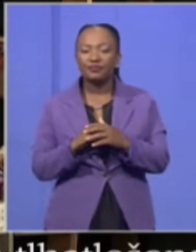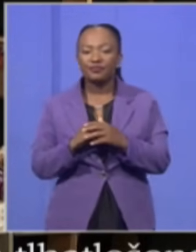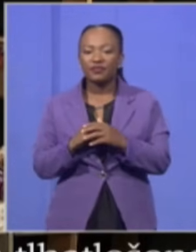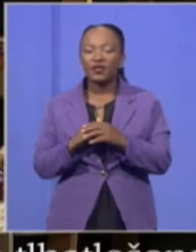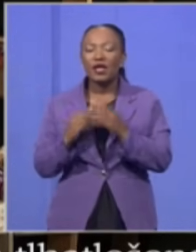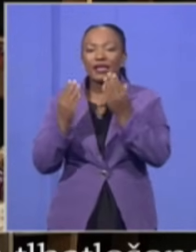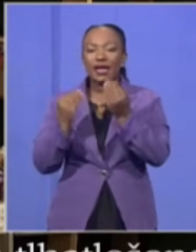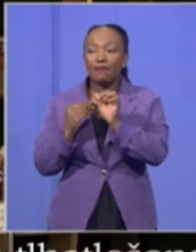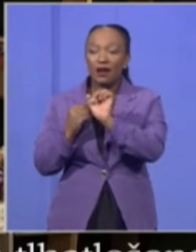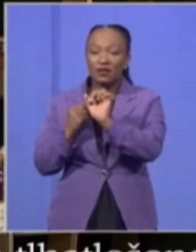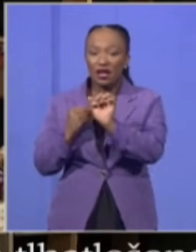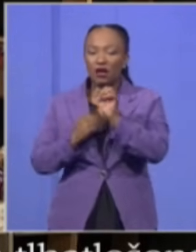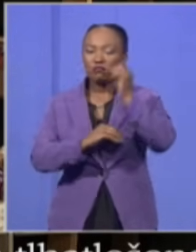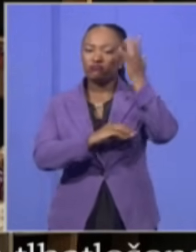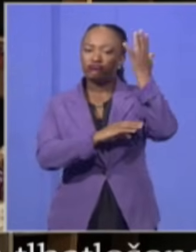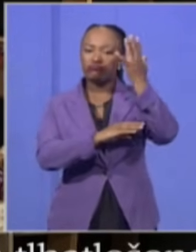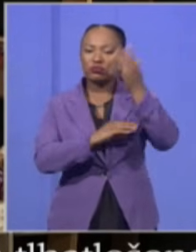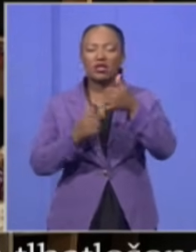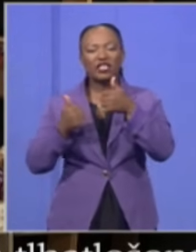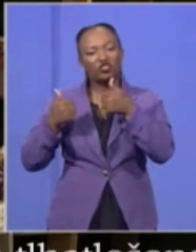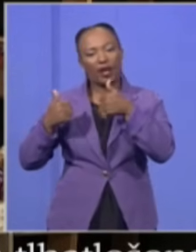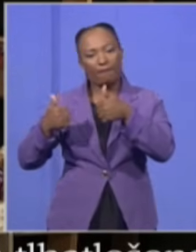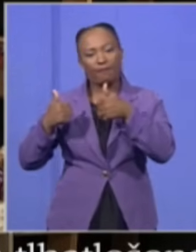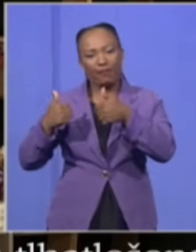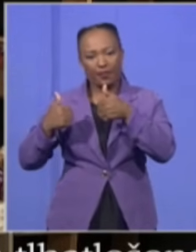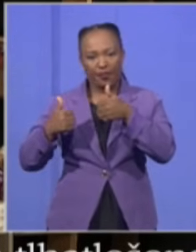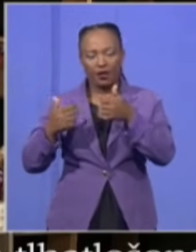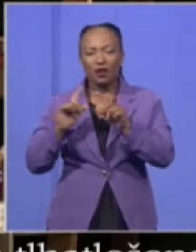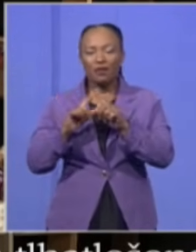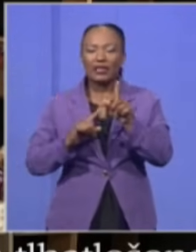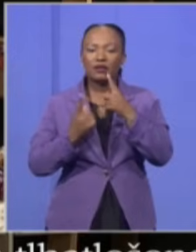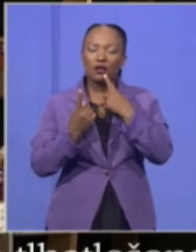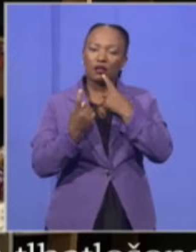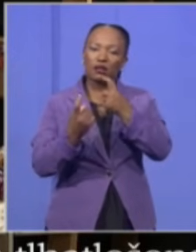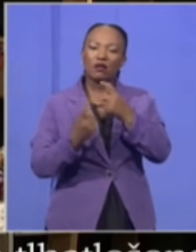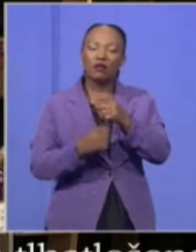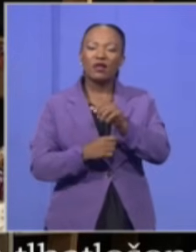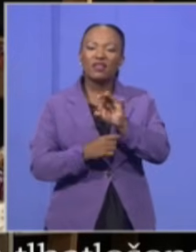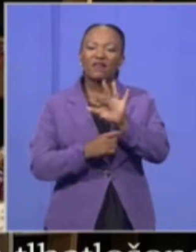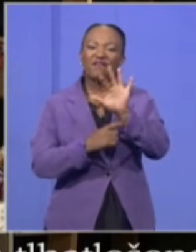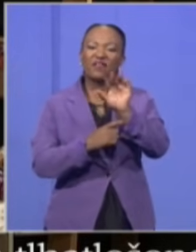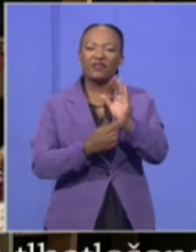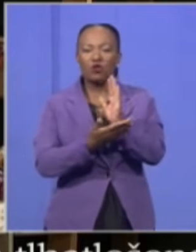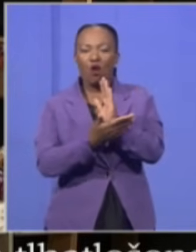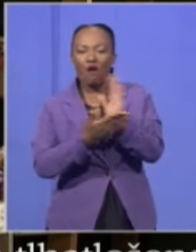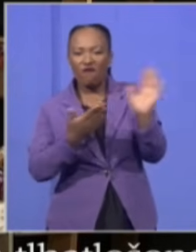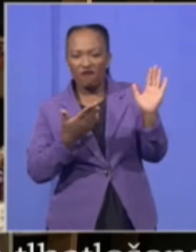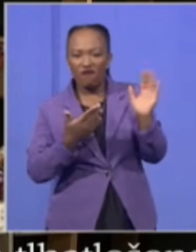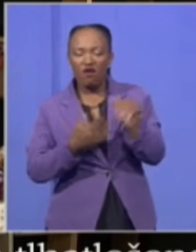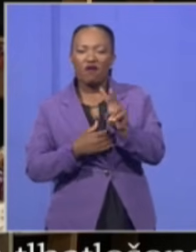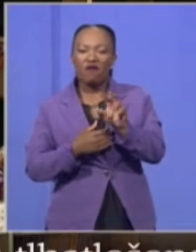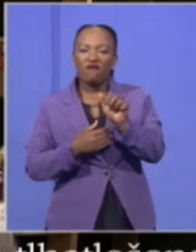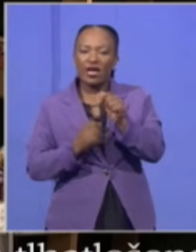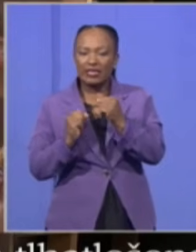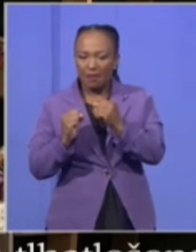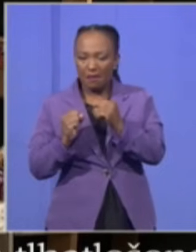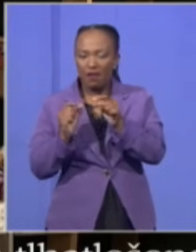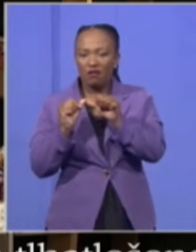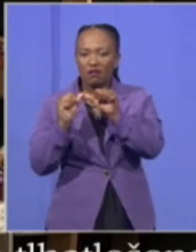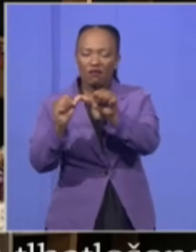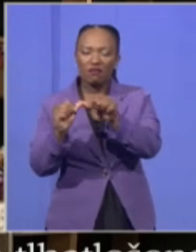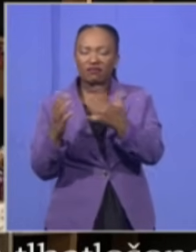yes di sharp ne re sharp ka tsone ntwe ke llang ka yone ka ntsa khatile 350 tse go a khona go save VAT ya rona. O understand